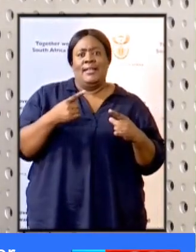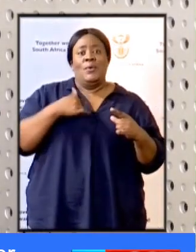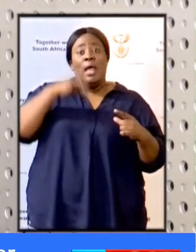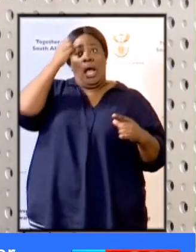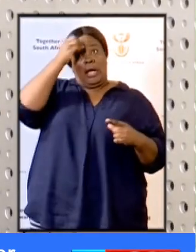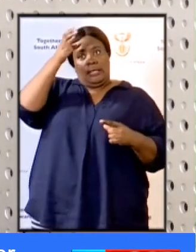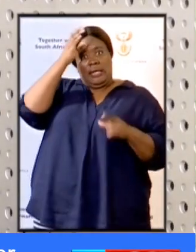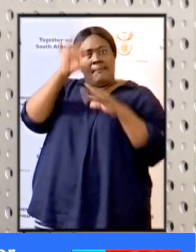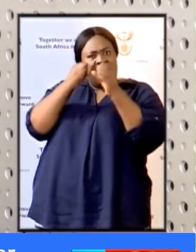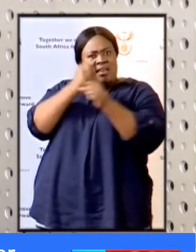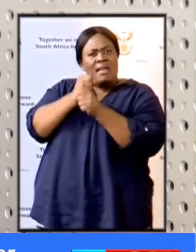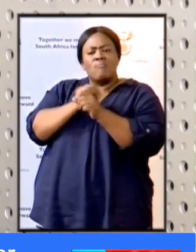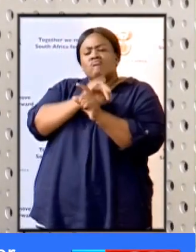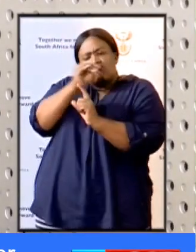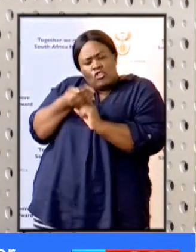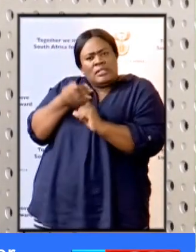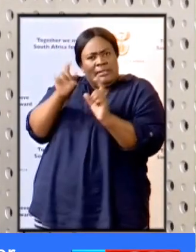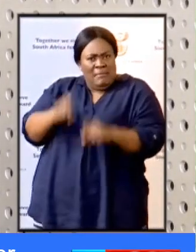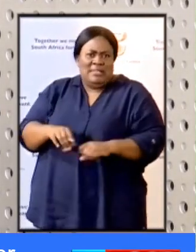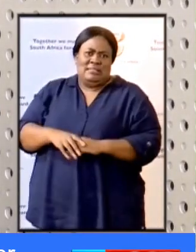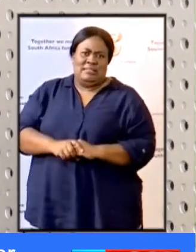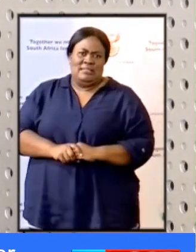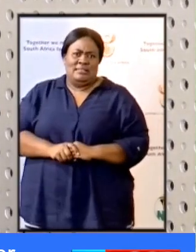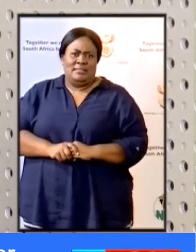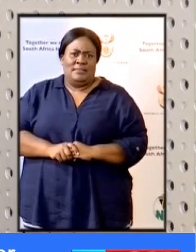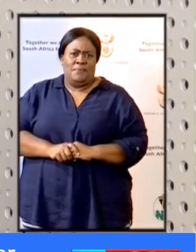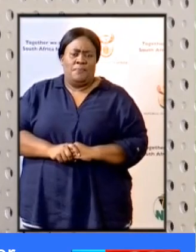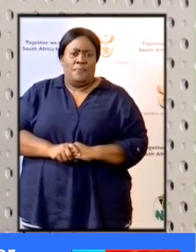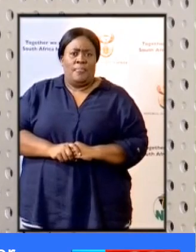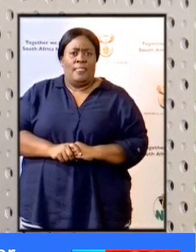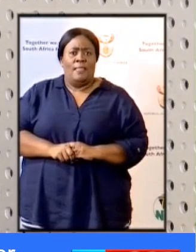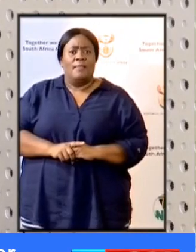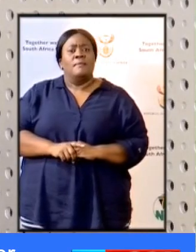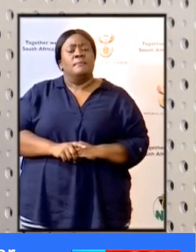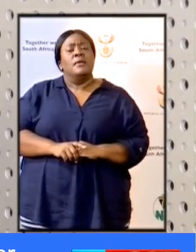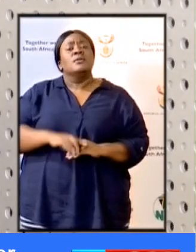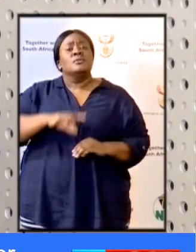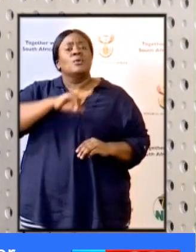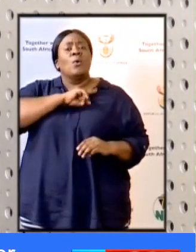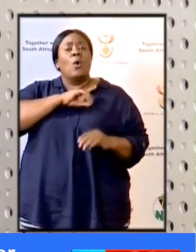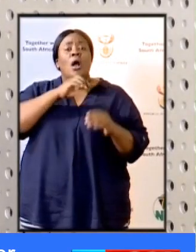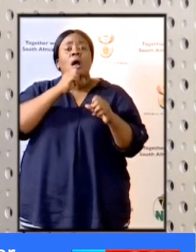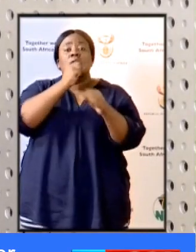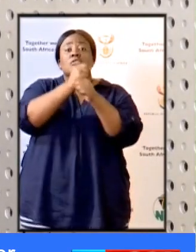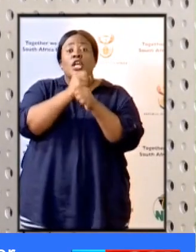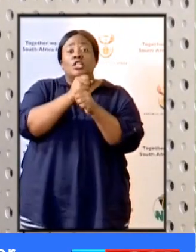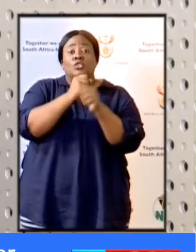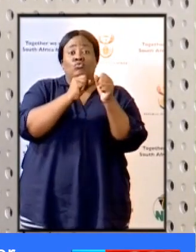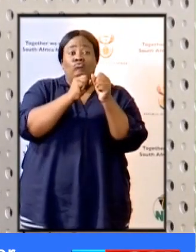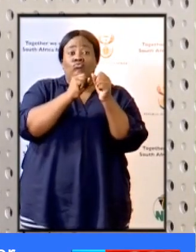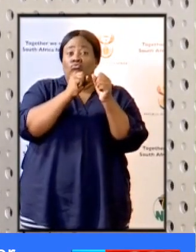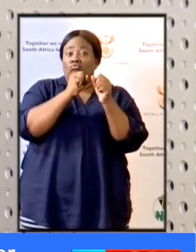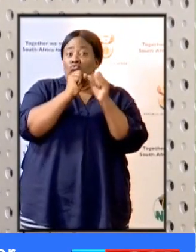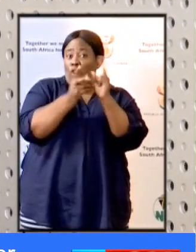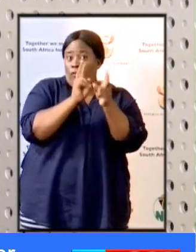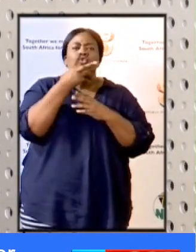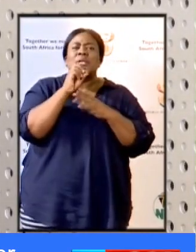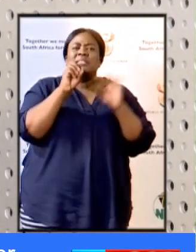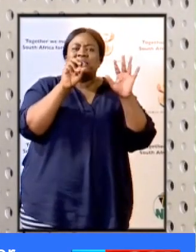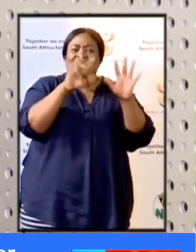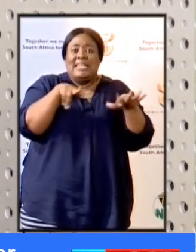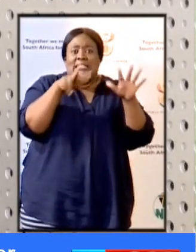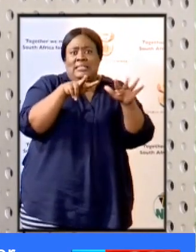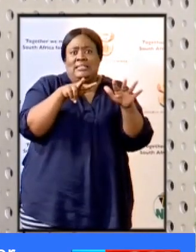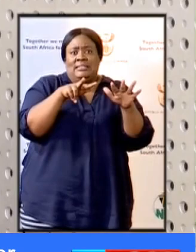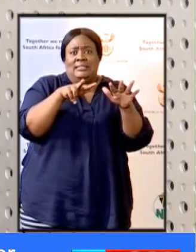academic year. And that's why sifuna ama-grade 12 na fantasy noba zofunda nge-2019 iphepha labo lihlezi la lihlezi khona